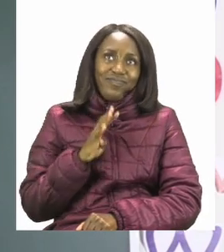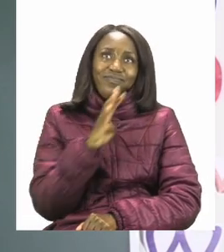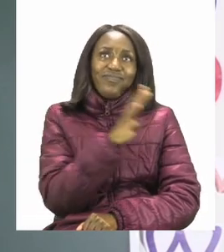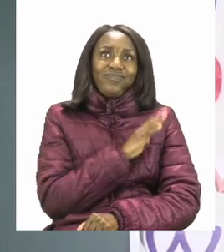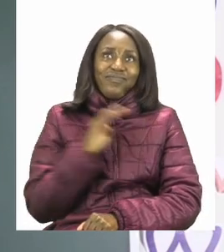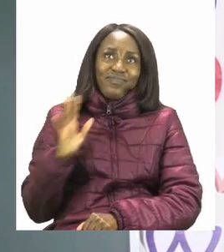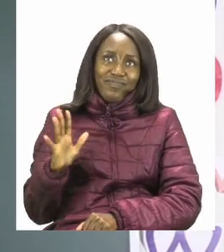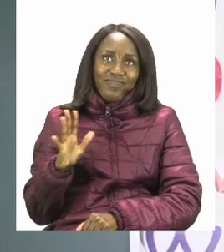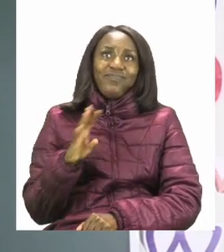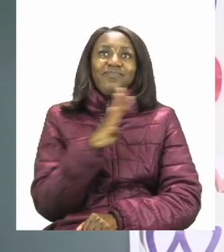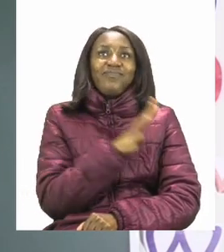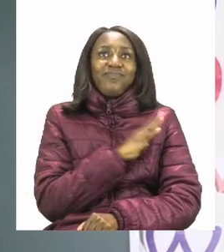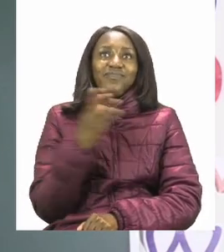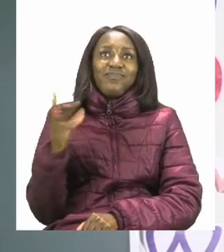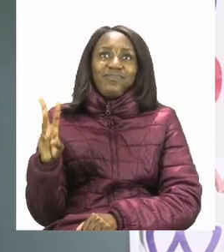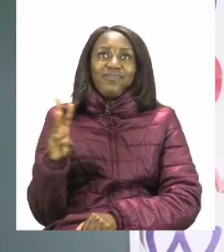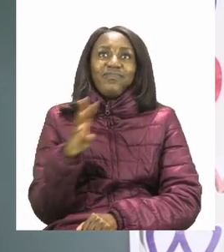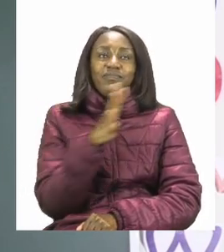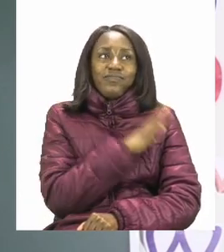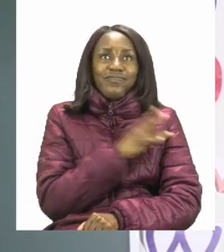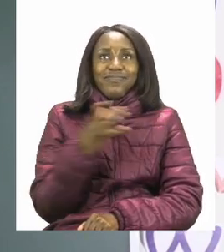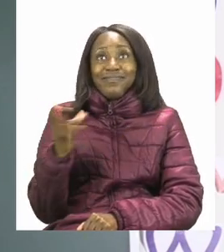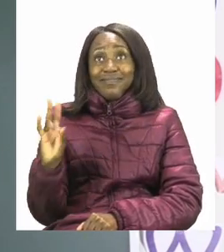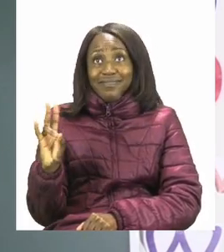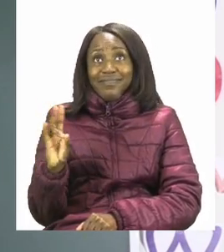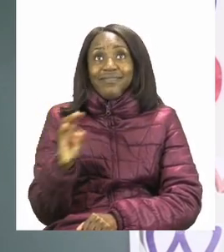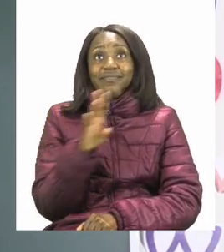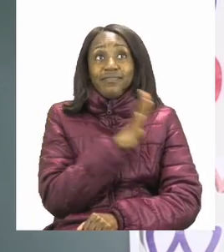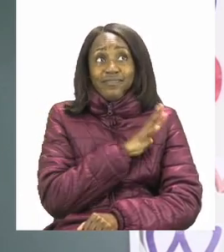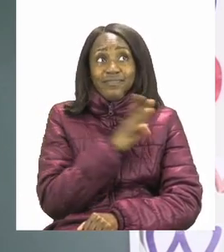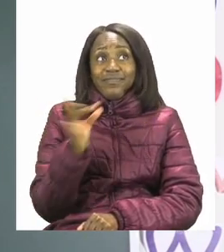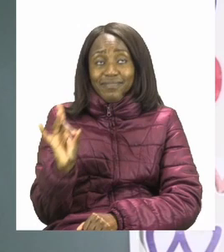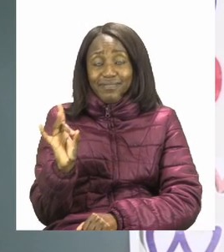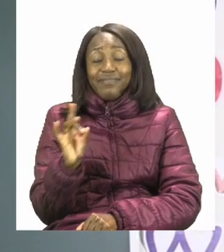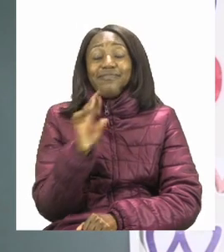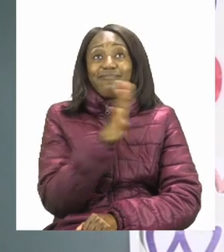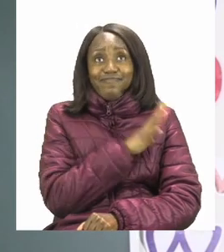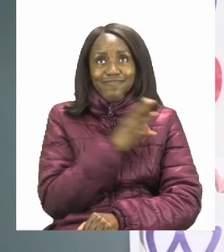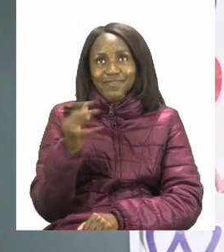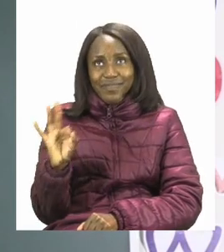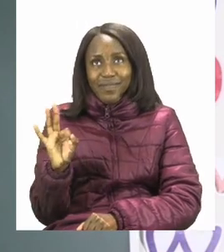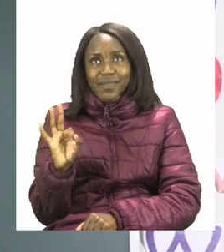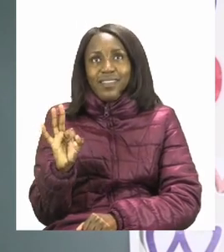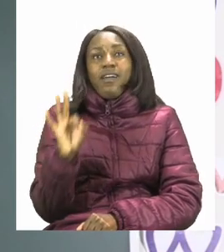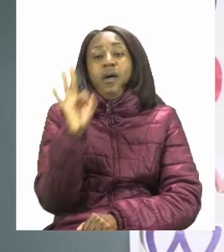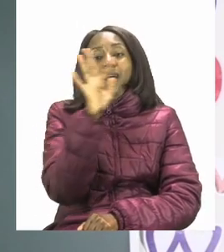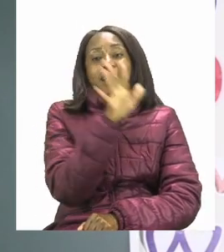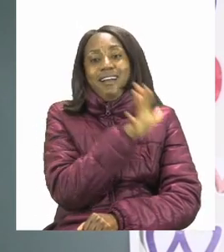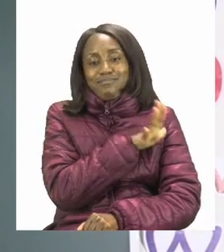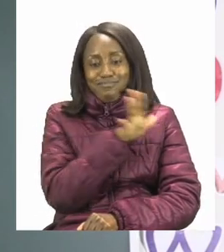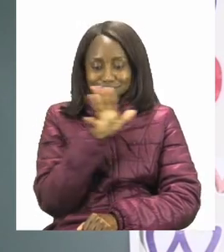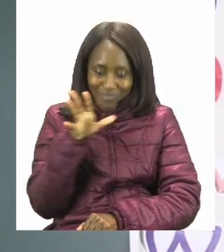44, 45, 46, 47, 48, 49,